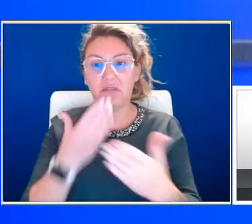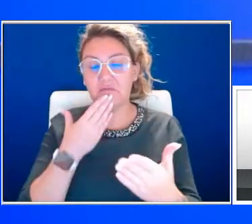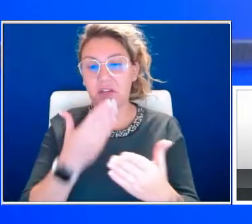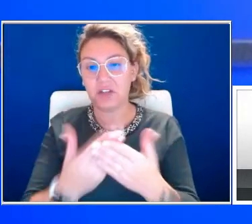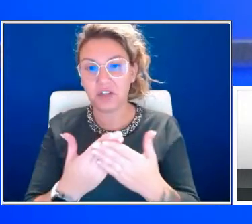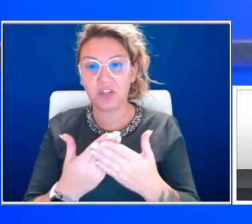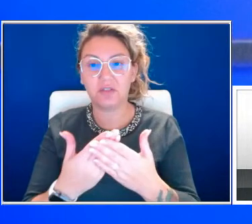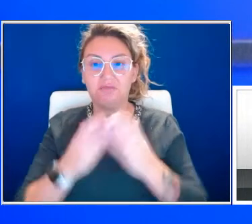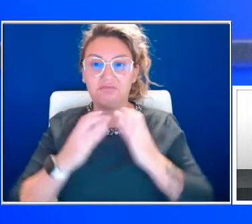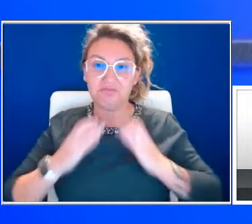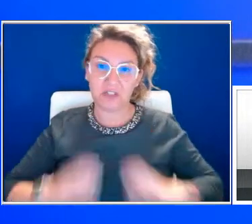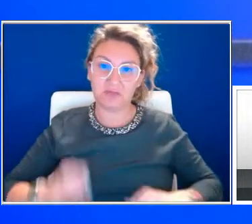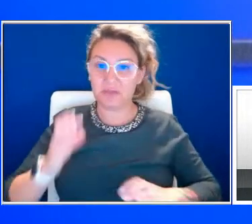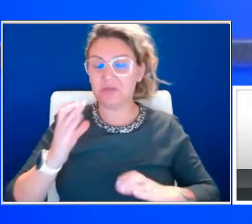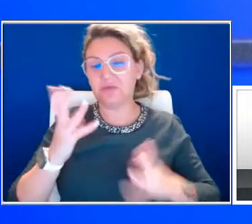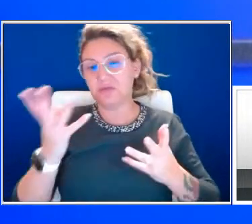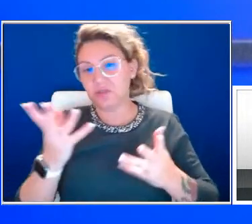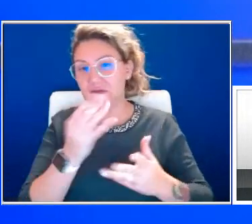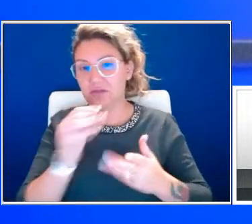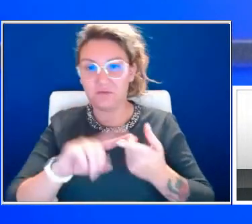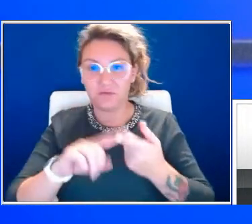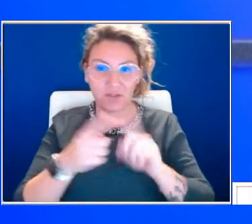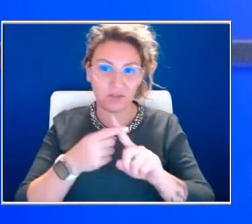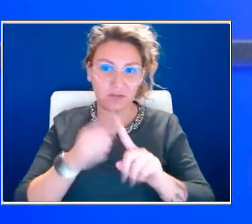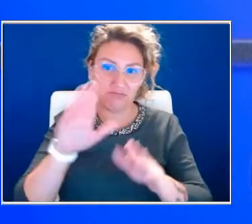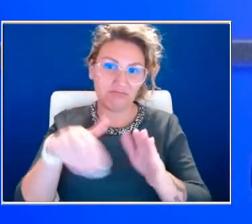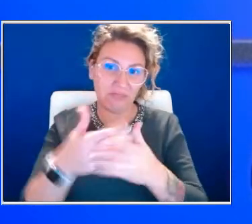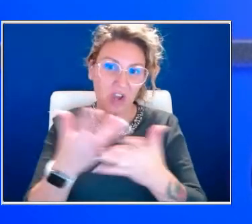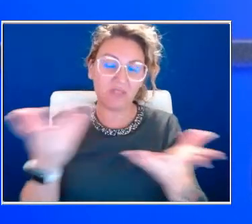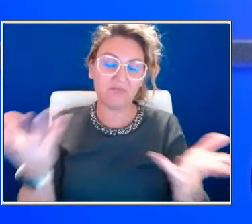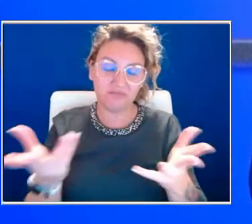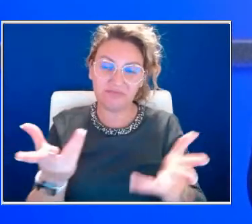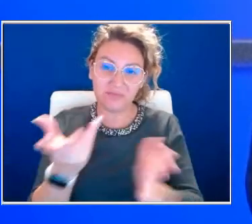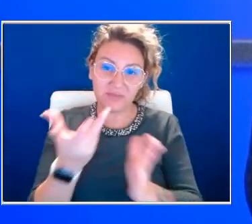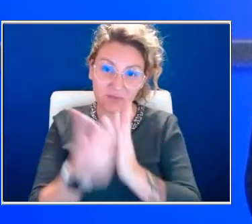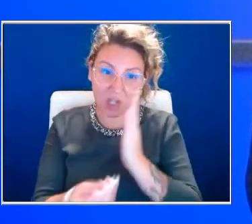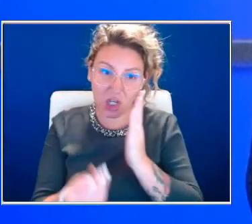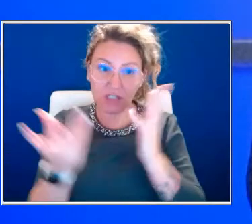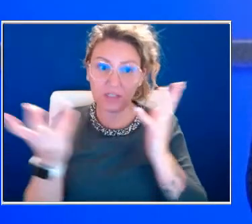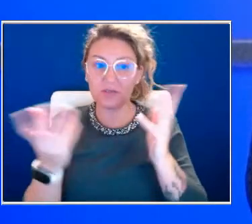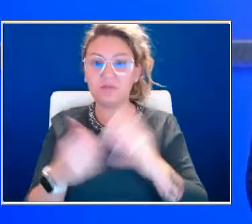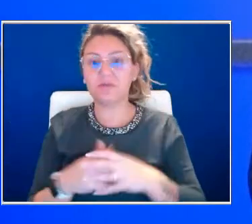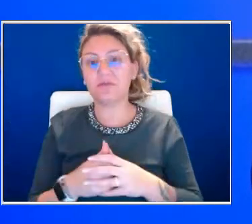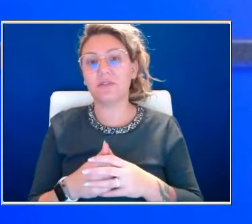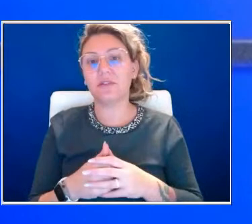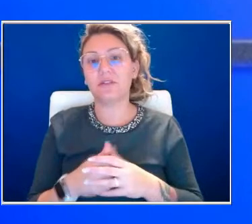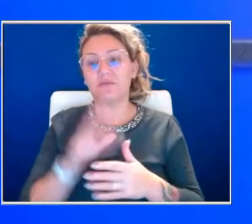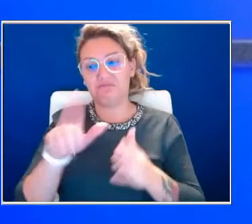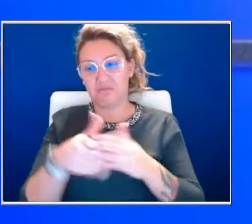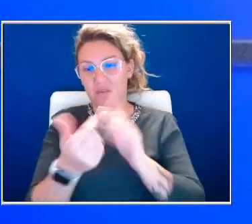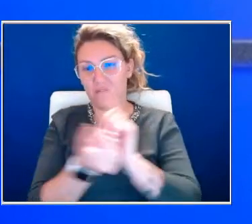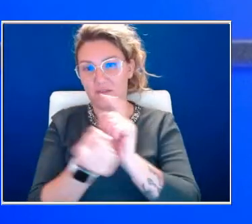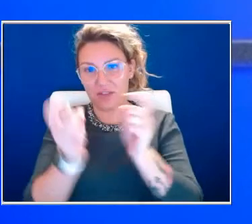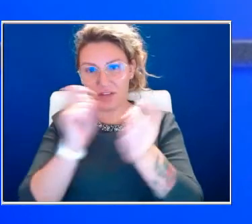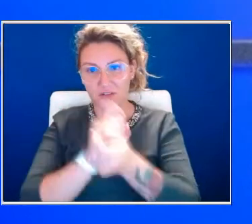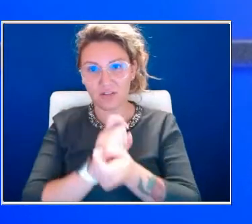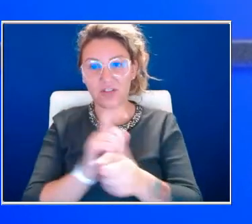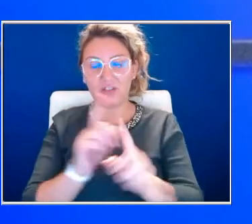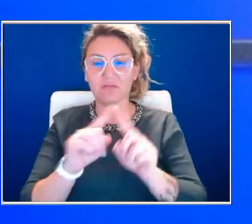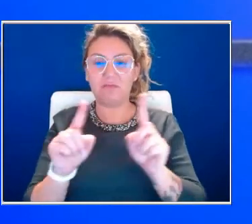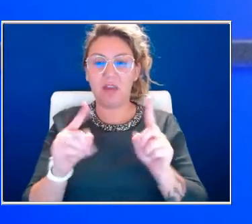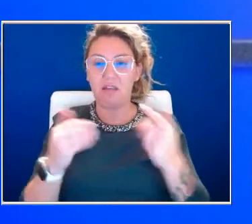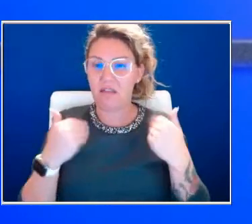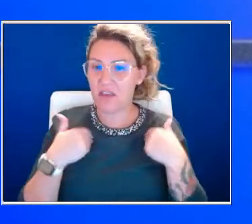customers / friends, they all become friends, are gone. And so all of that changes, but I had 3